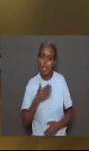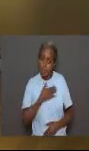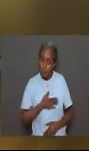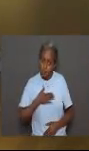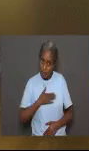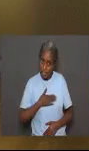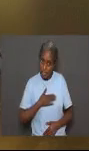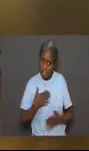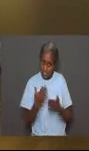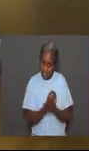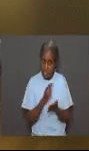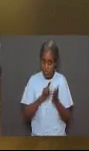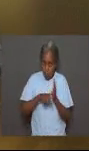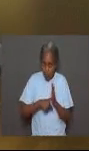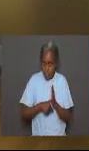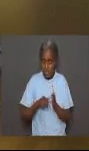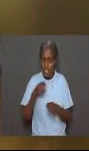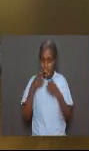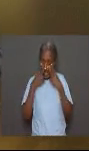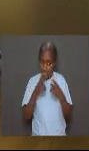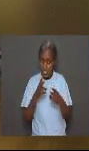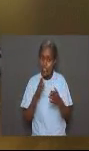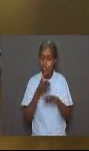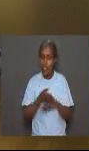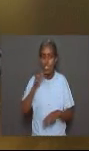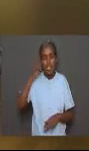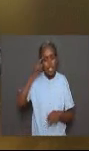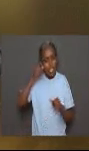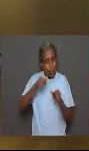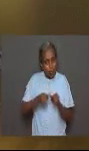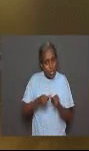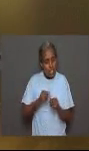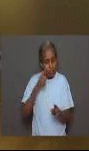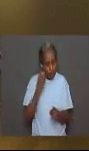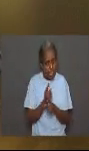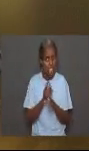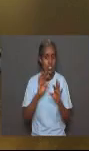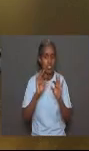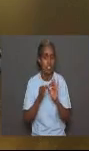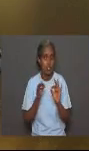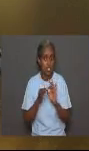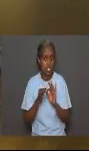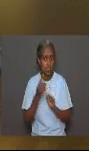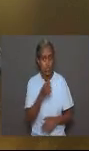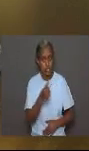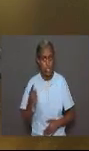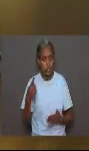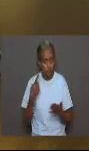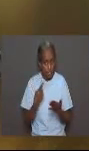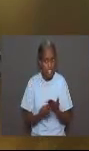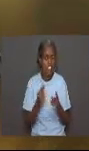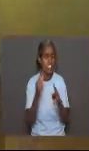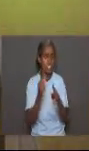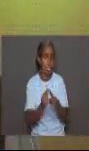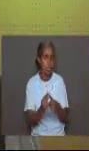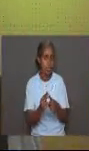Please take a moment and see if you can recall the correct definitions for each of these